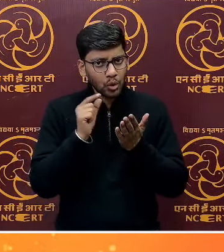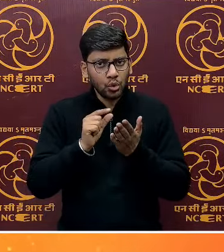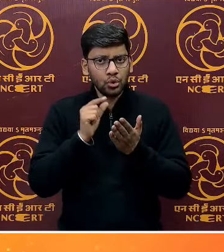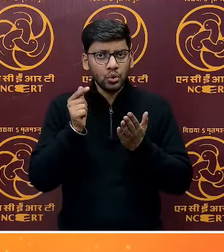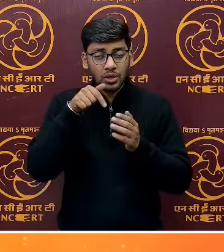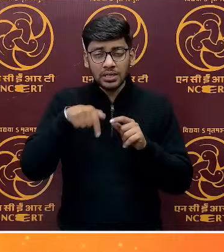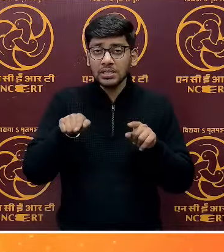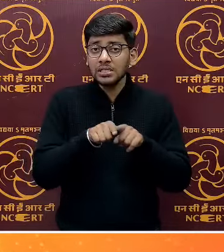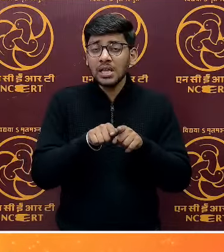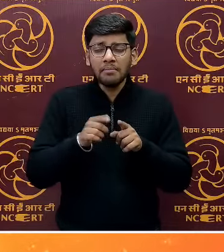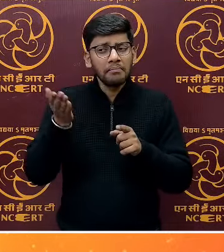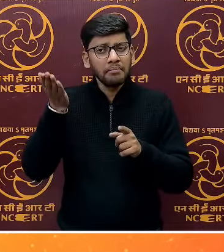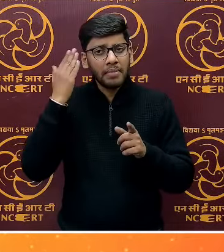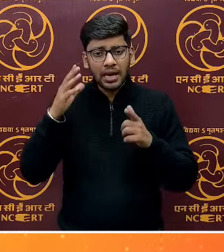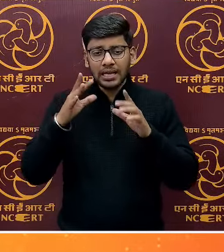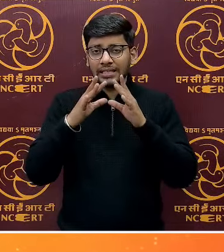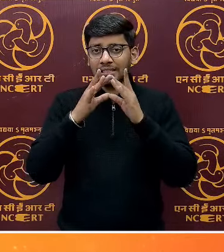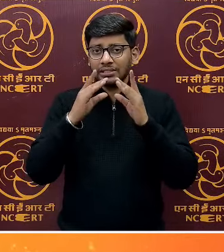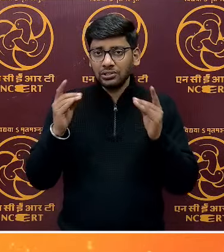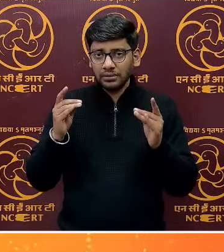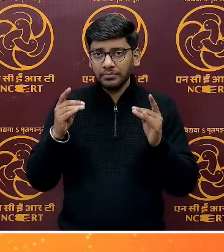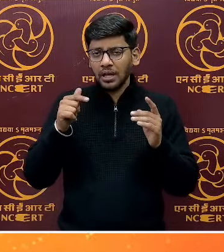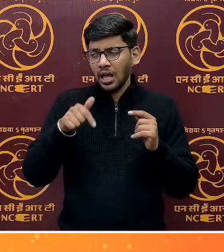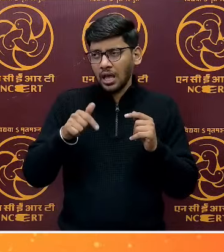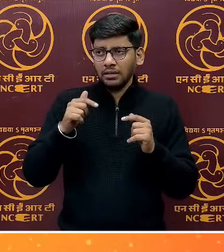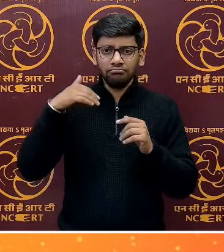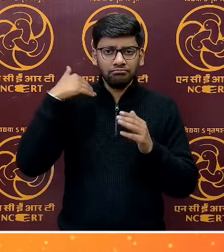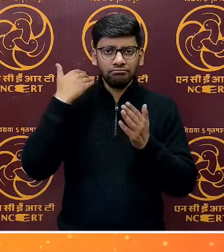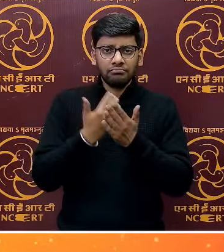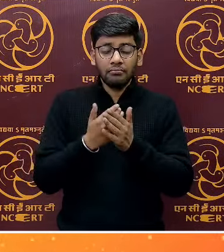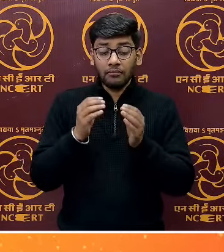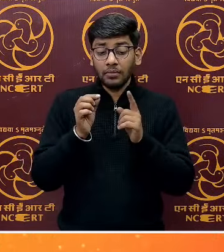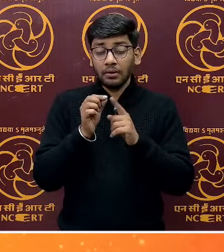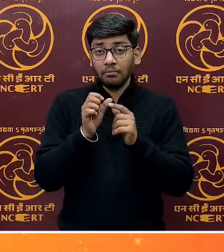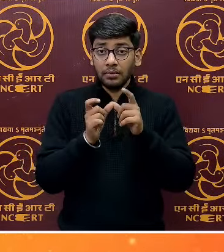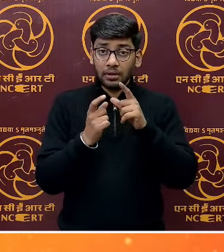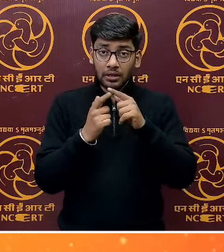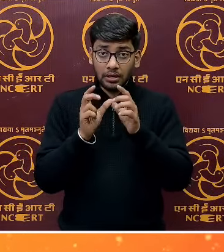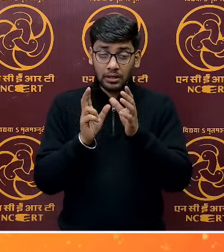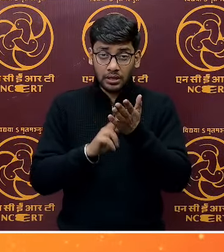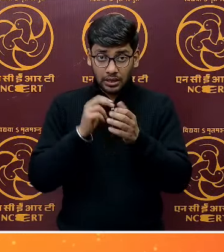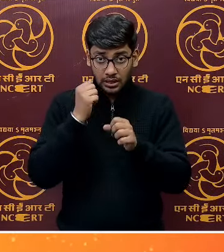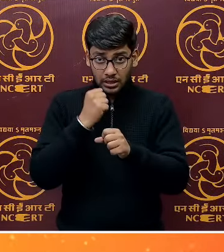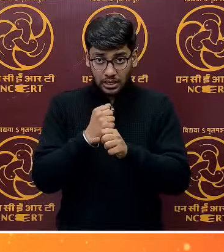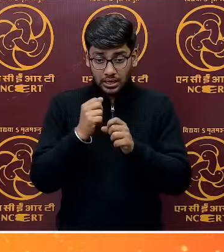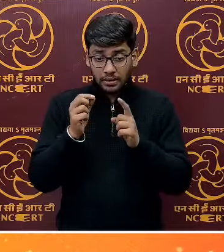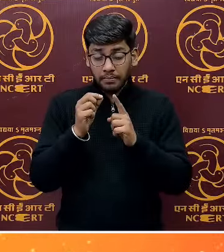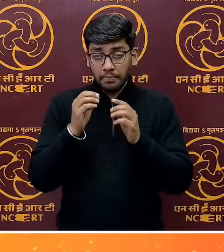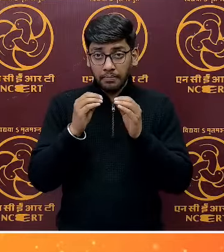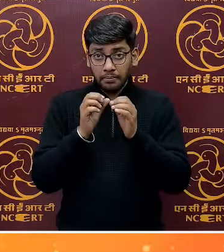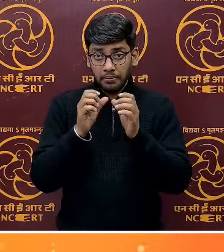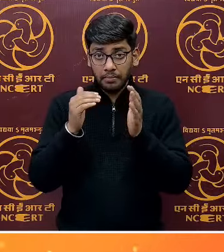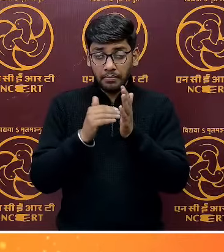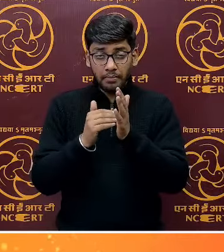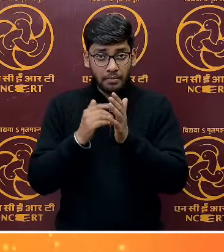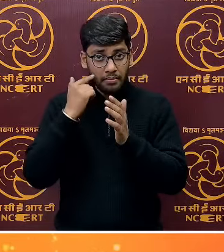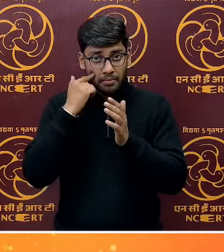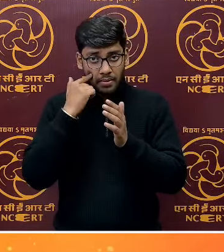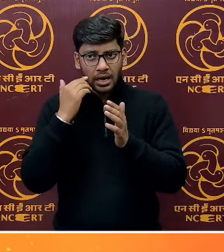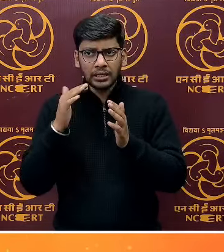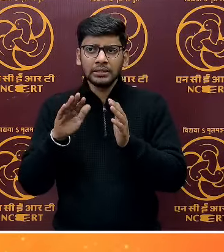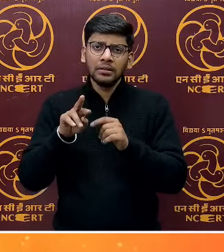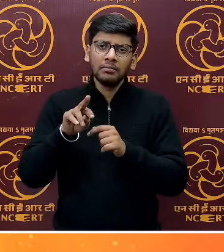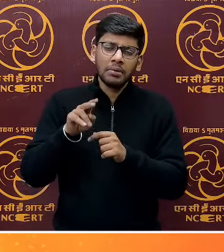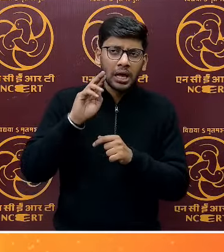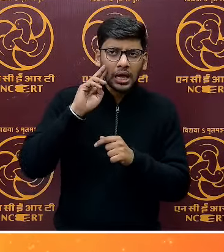that patangbazi is mentioned in literature quite a bit. It's also in movies like Flight of the Pigeons